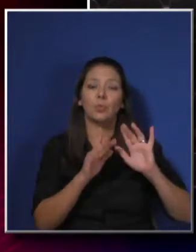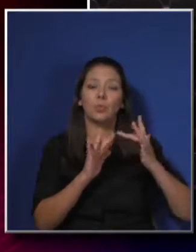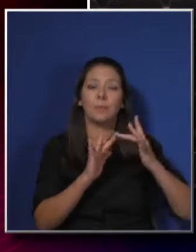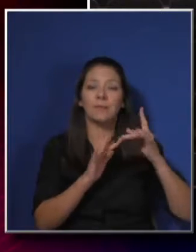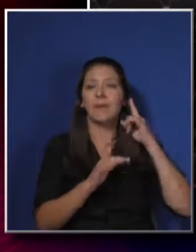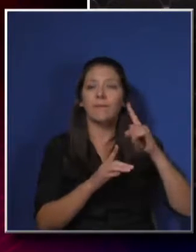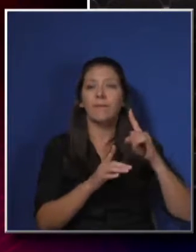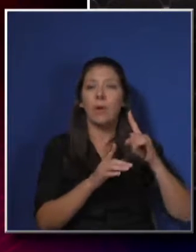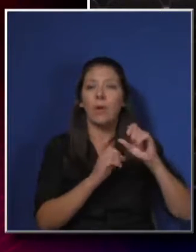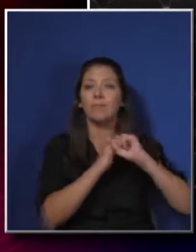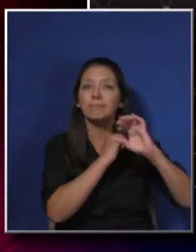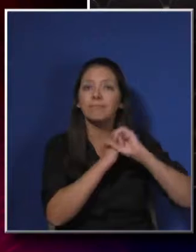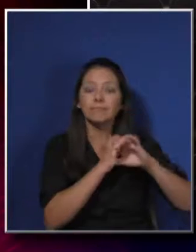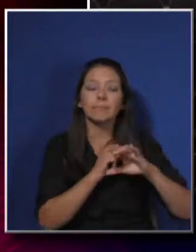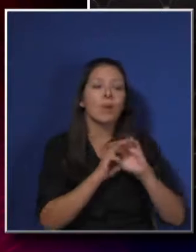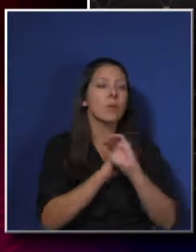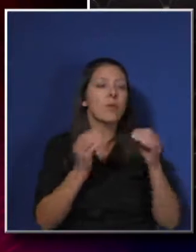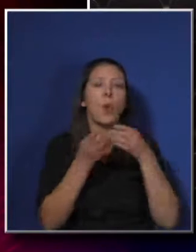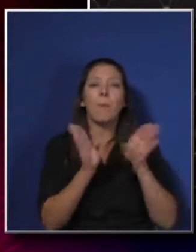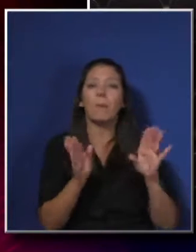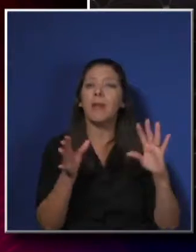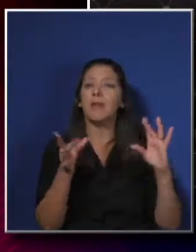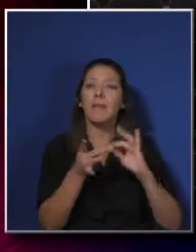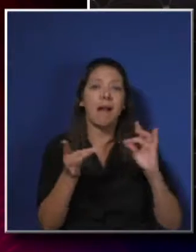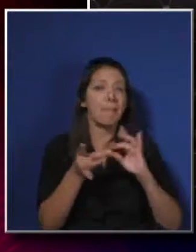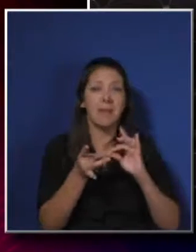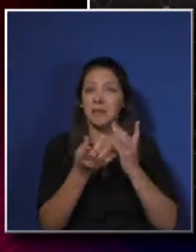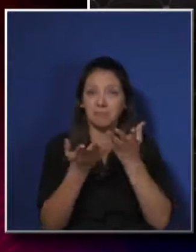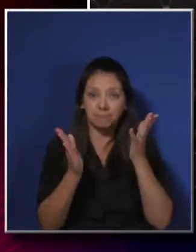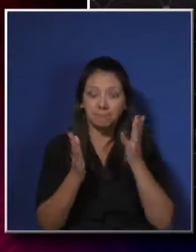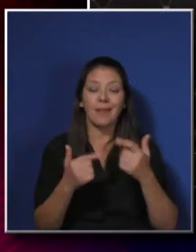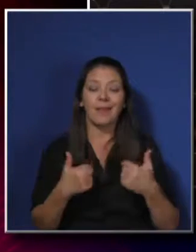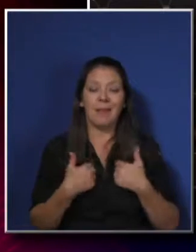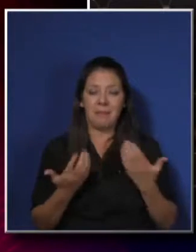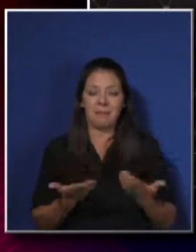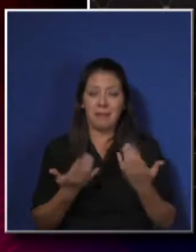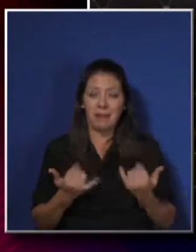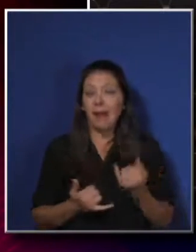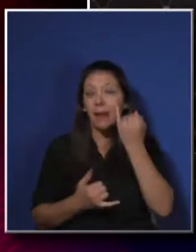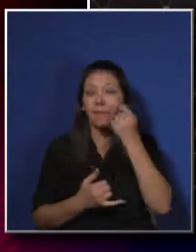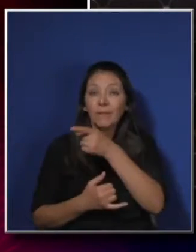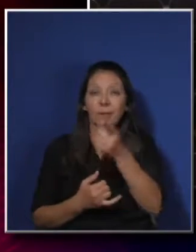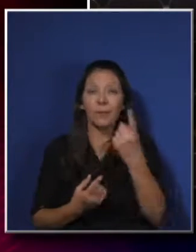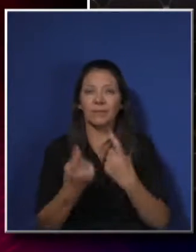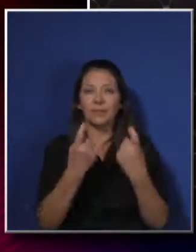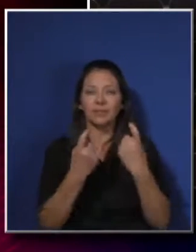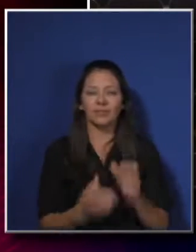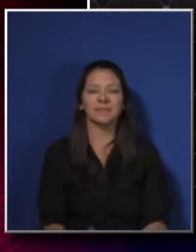public comment. No public comment was received, and with that, I'm available to answer any questions.